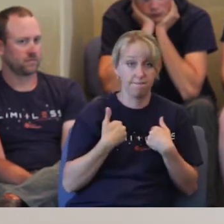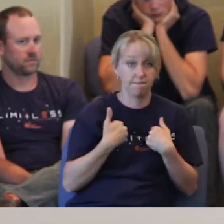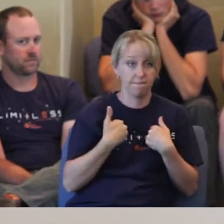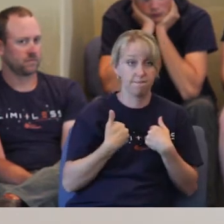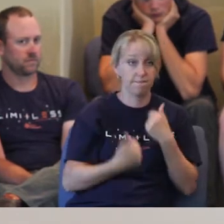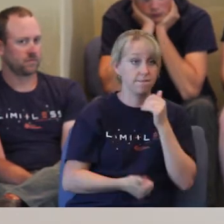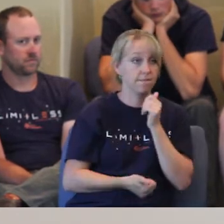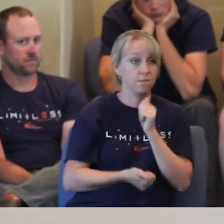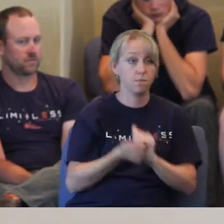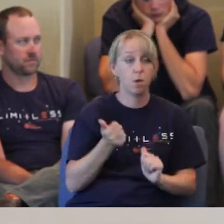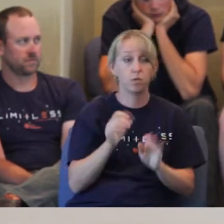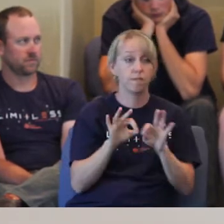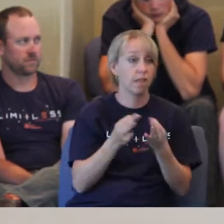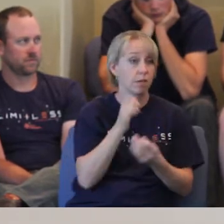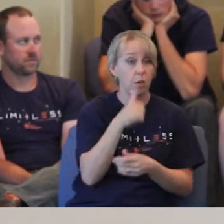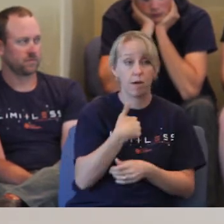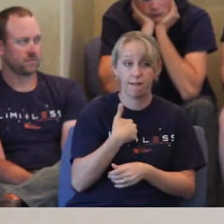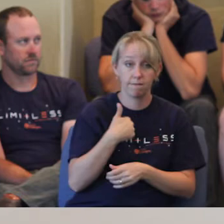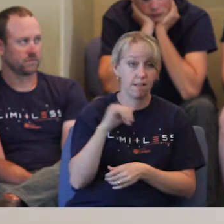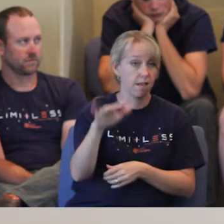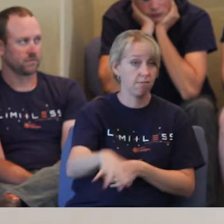I mean, Harrison has his son,